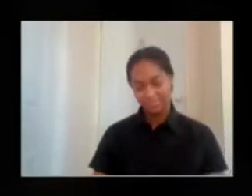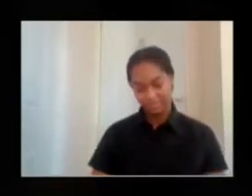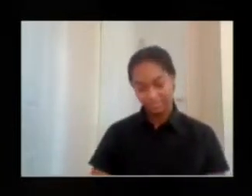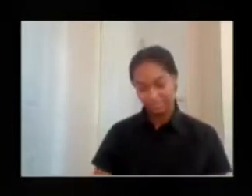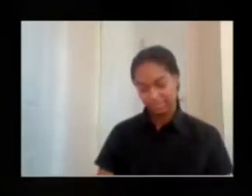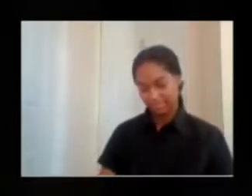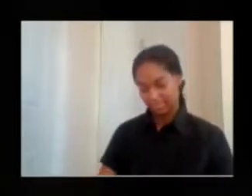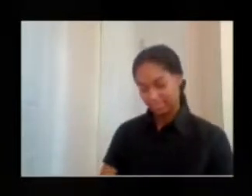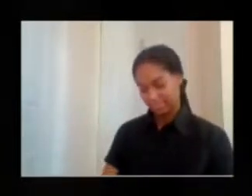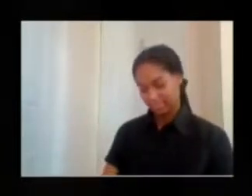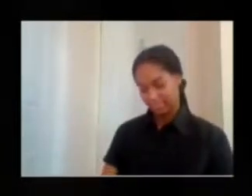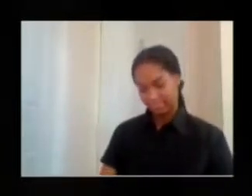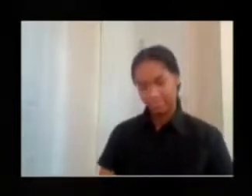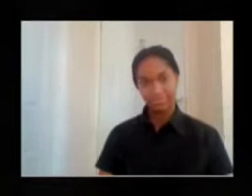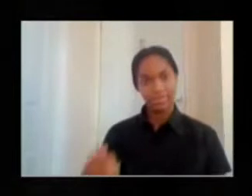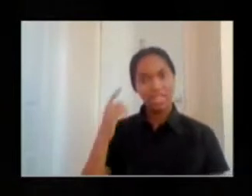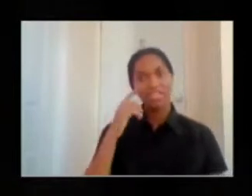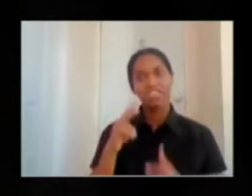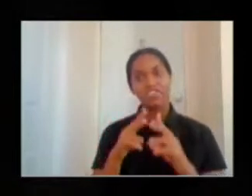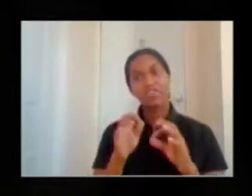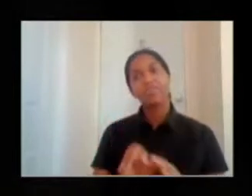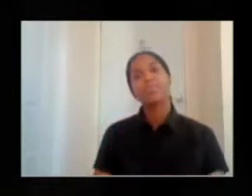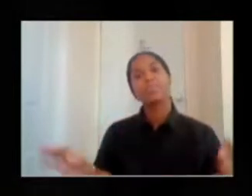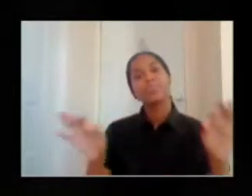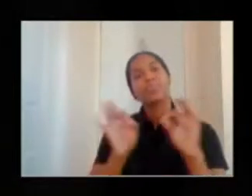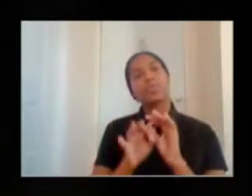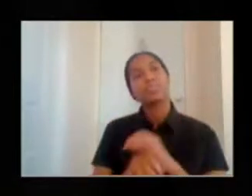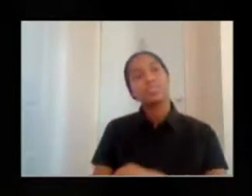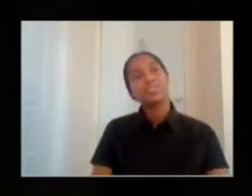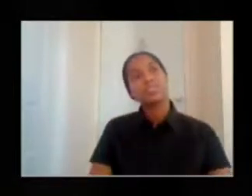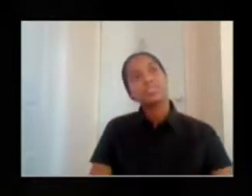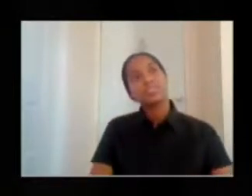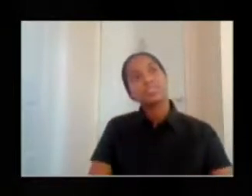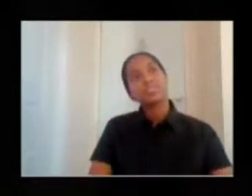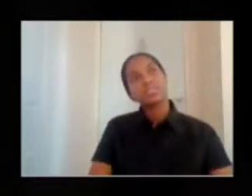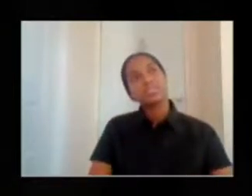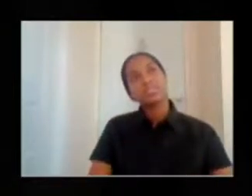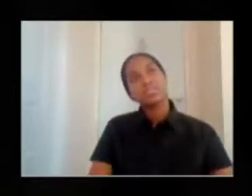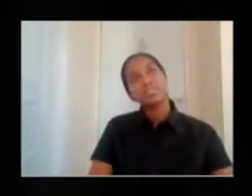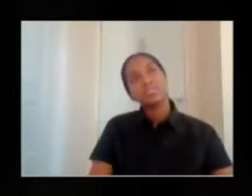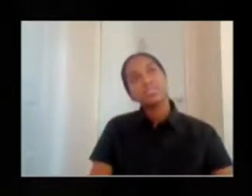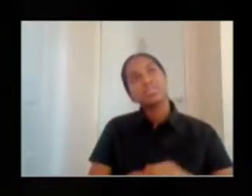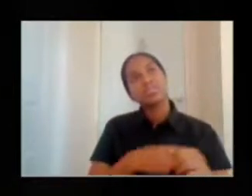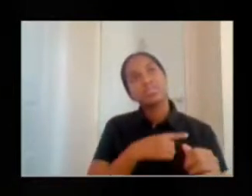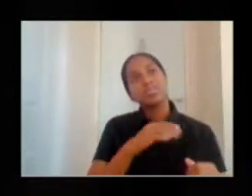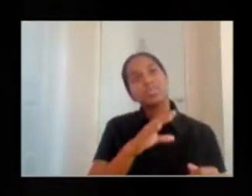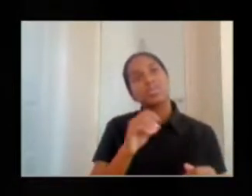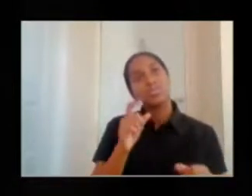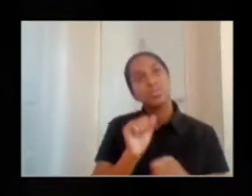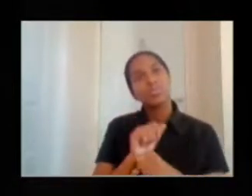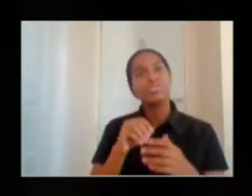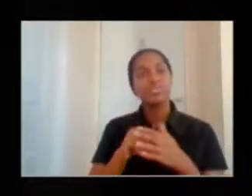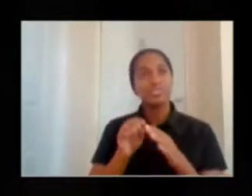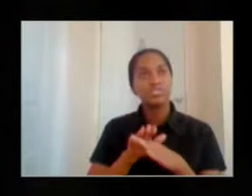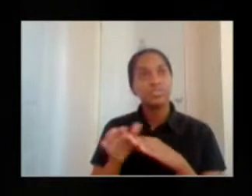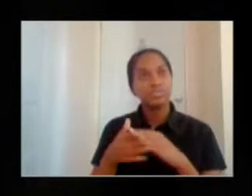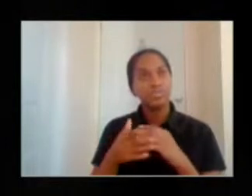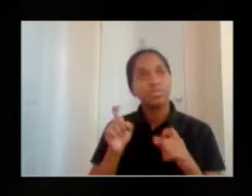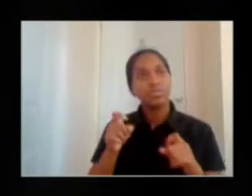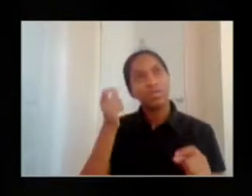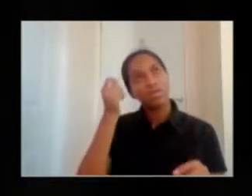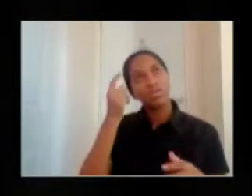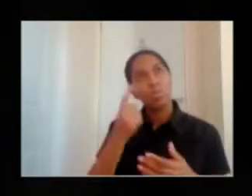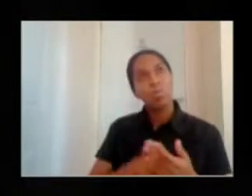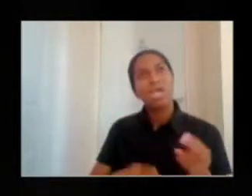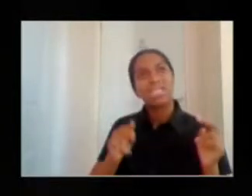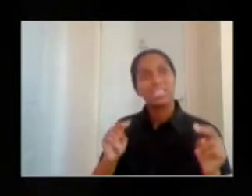think it's very important that as a community or broadcast industry in Jamaica to understand what needs to be